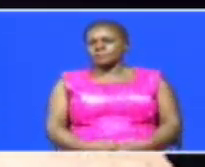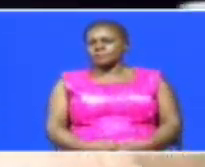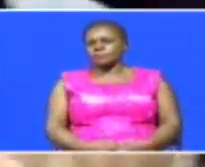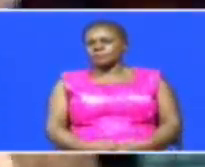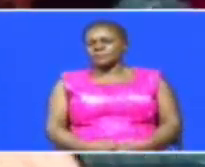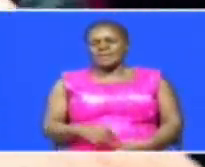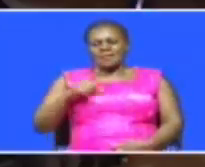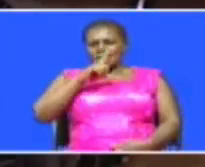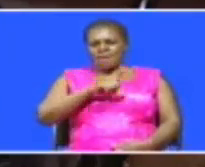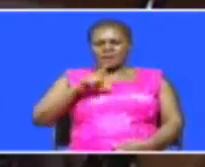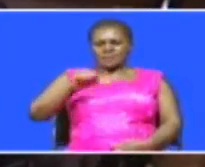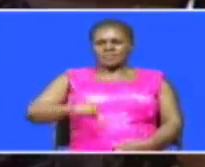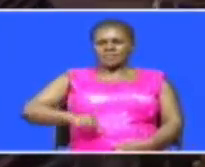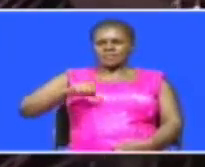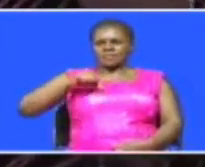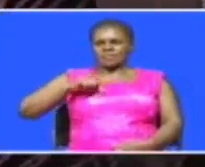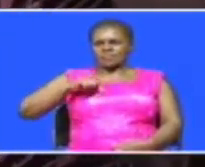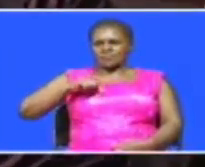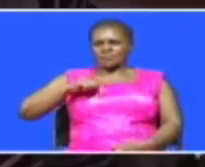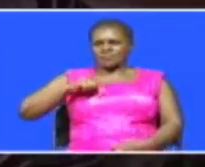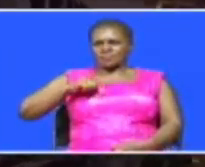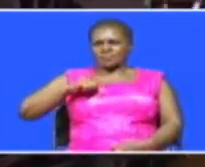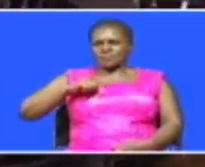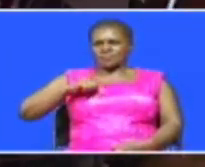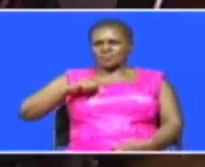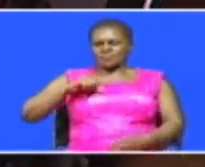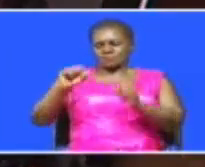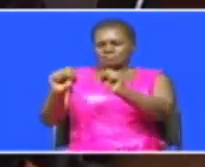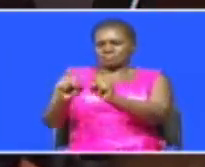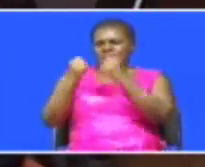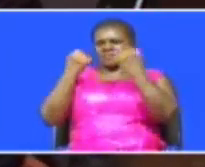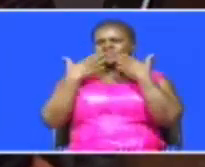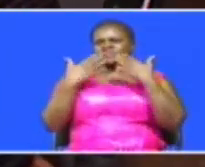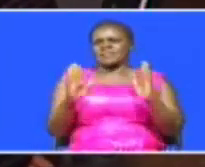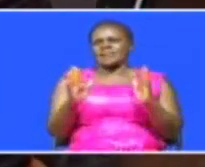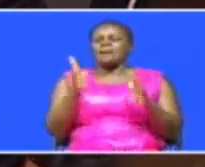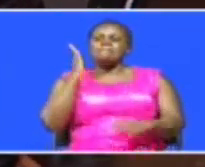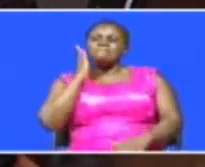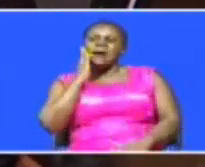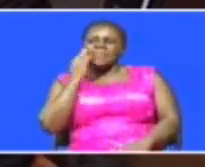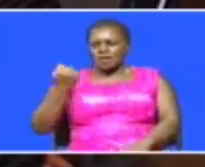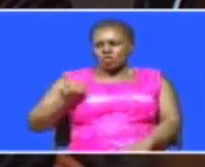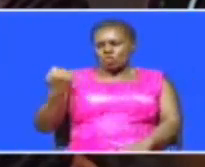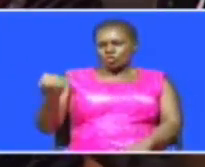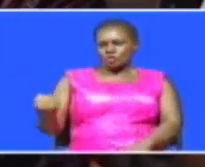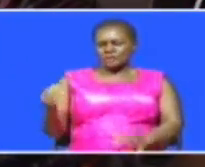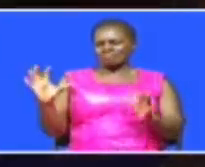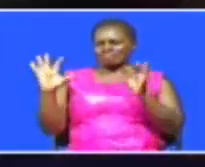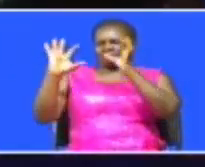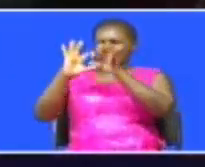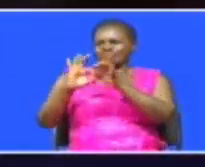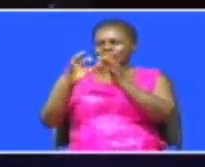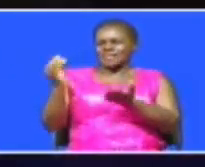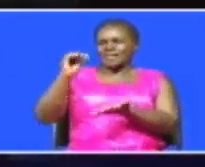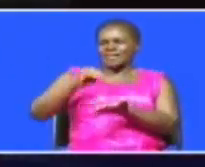As lucky survivors, Susan Njeri among them, were rescued. Mother and daughter were reunited.